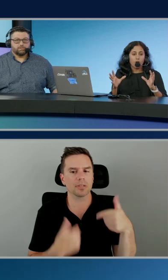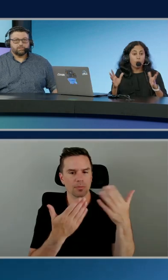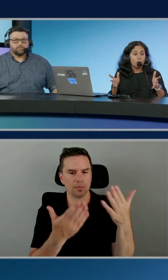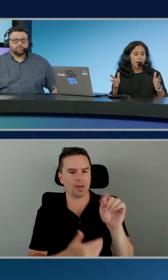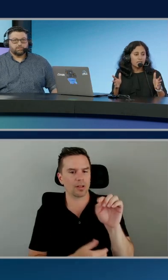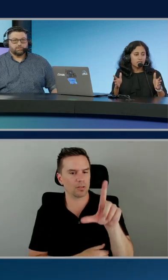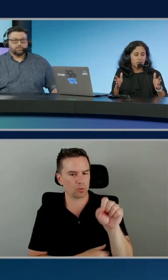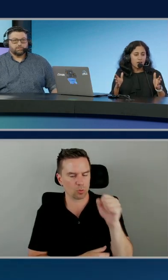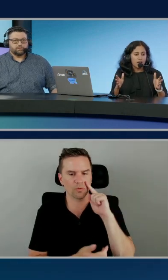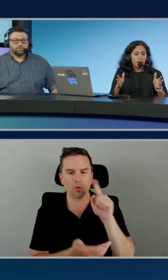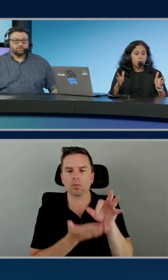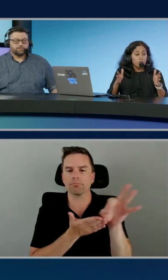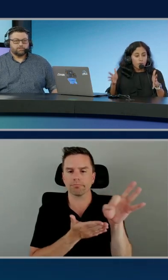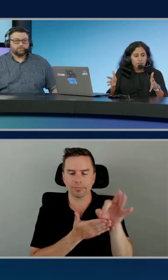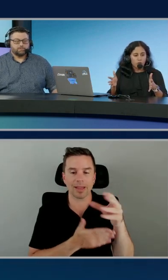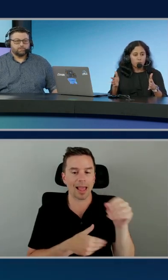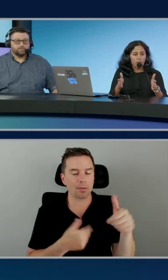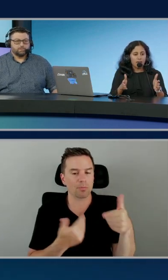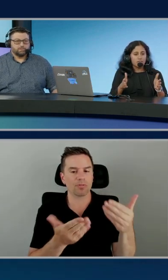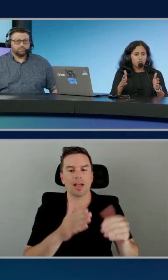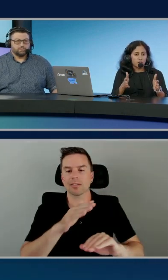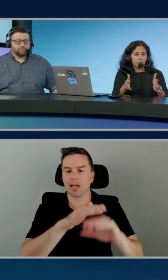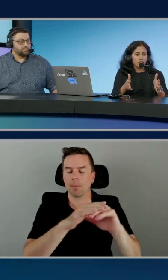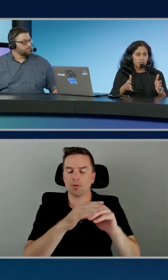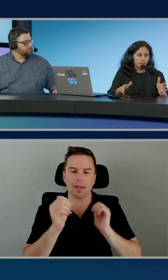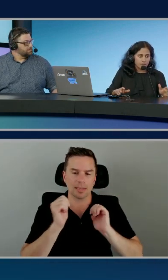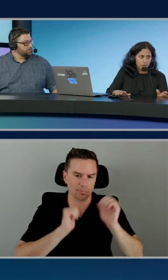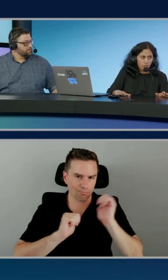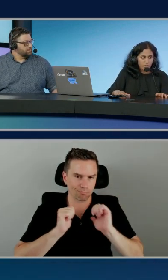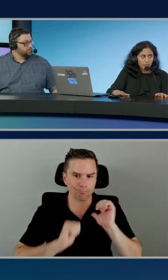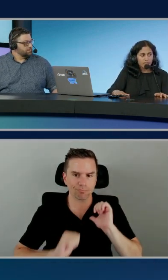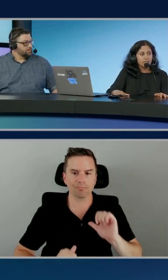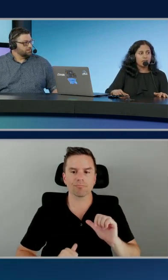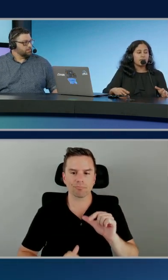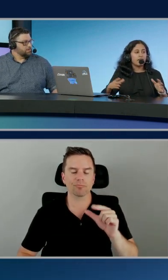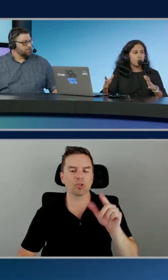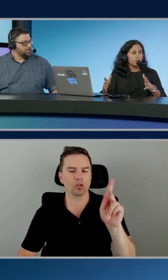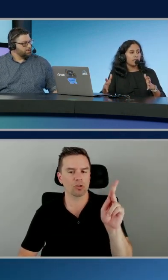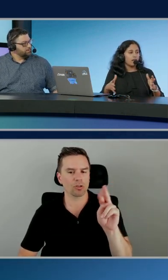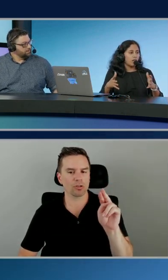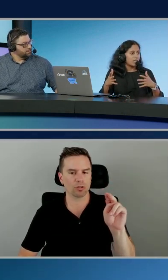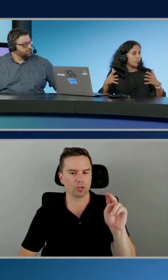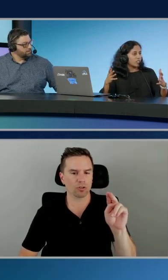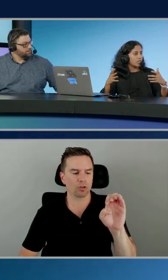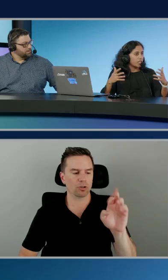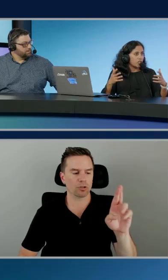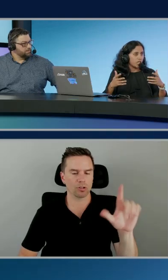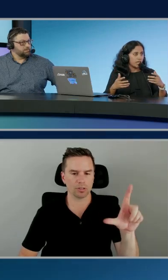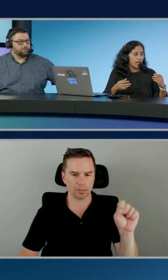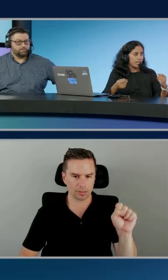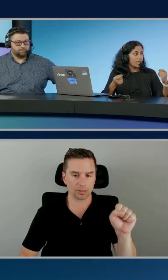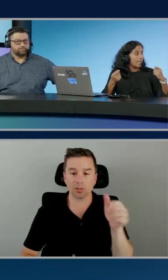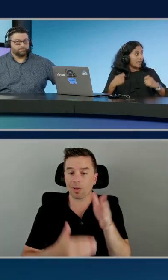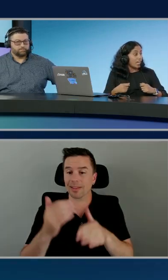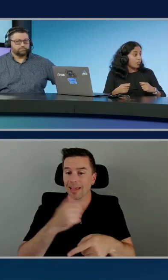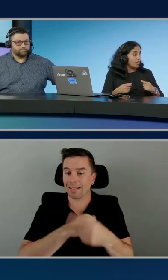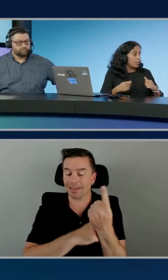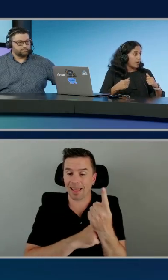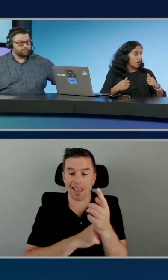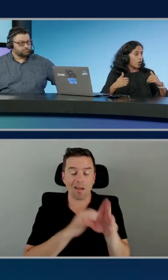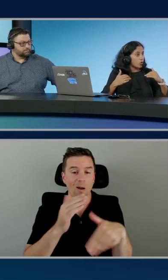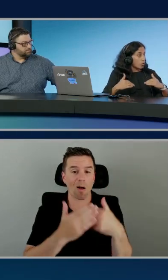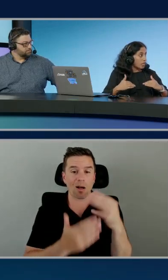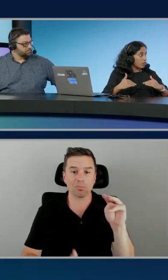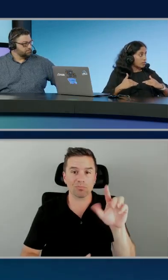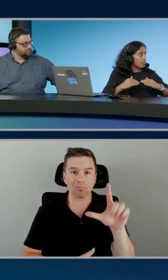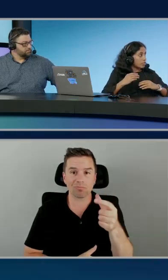multiple optimized performance optimized gem kernels. So what it means is at the end of the day, all these machine learning or Gen AI, they heavily